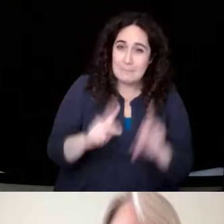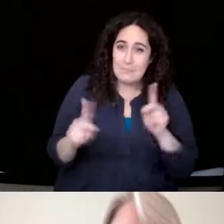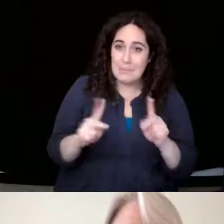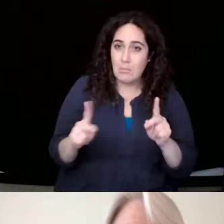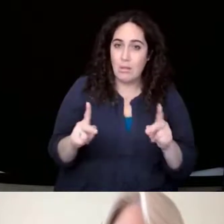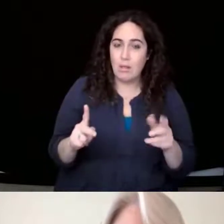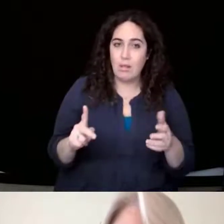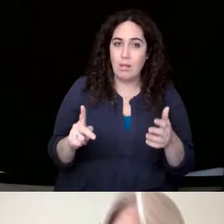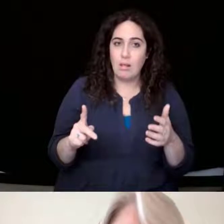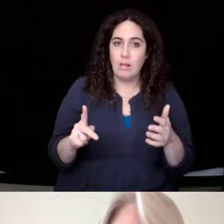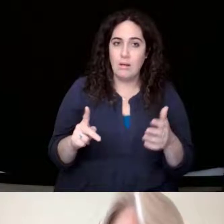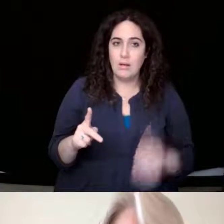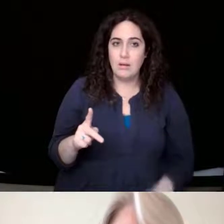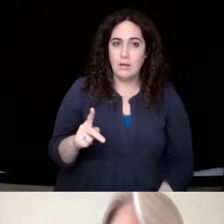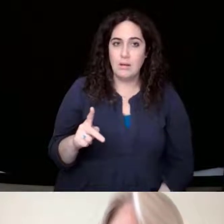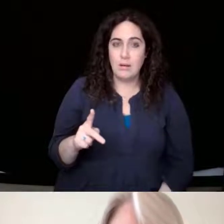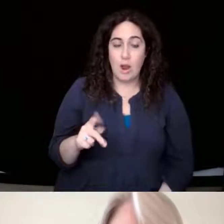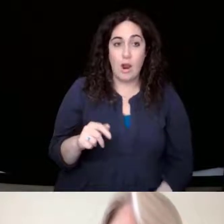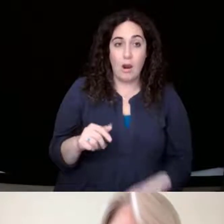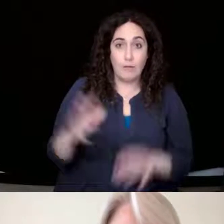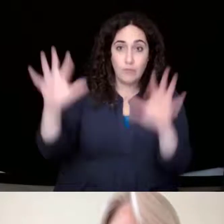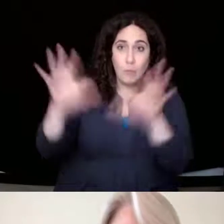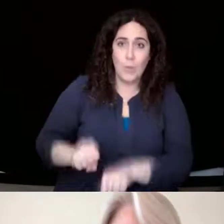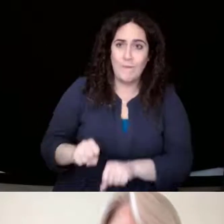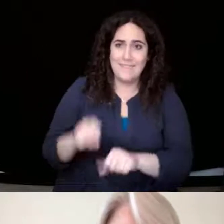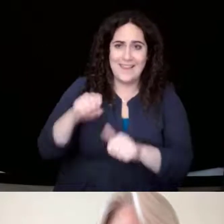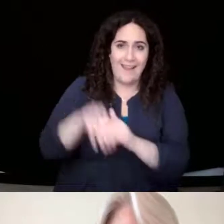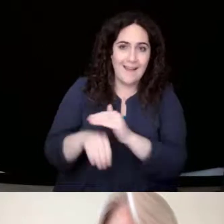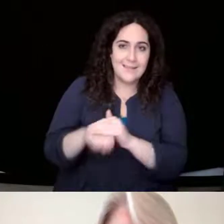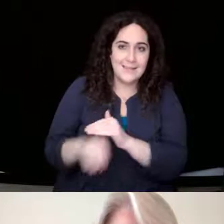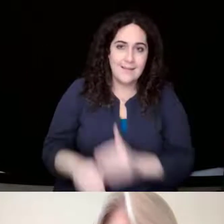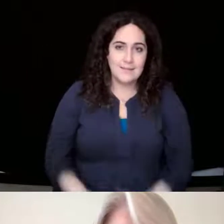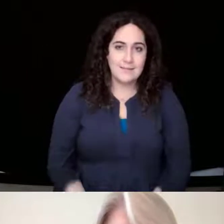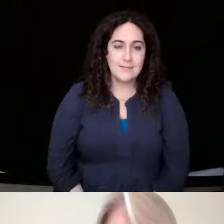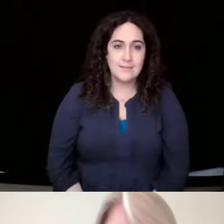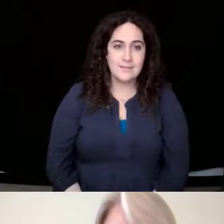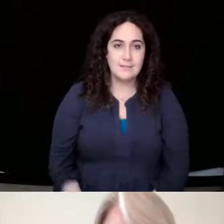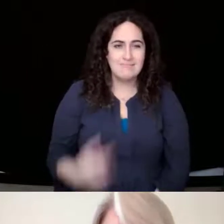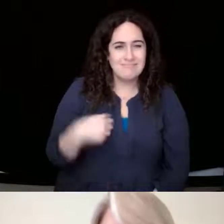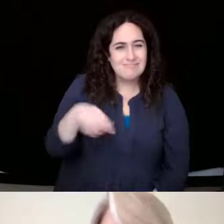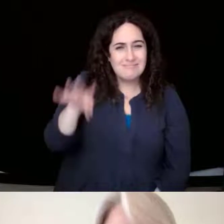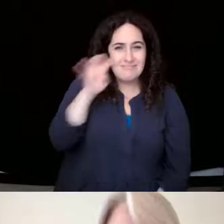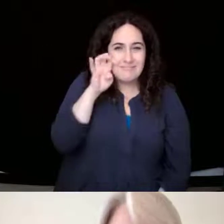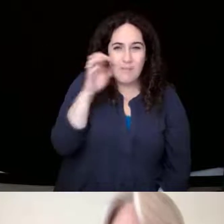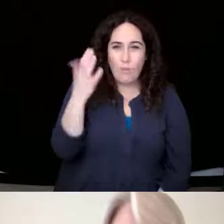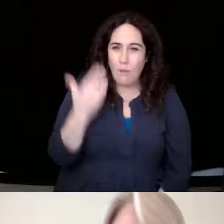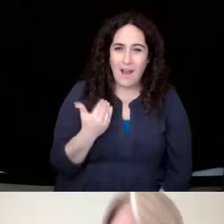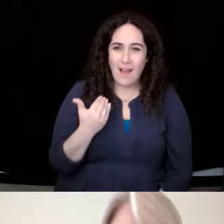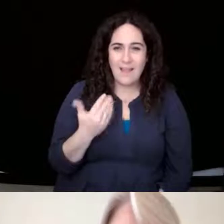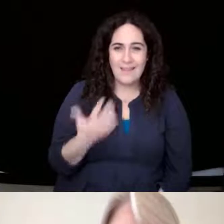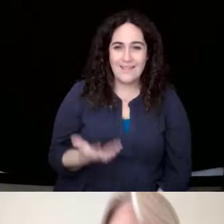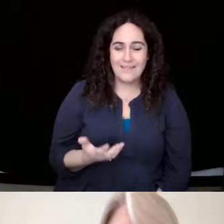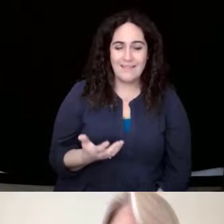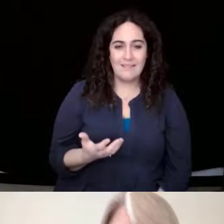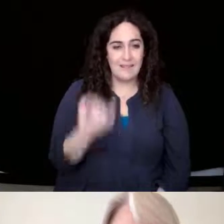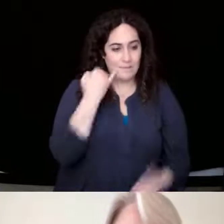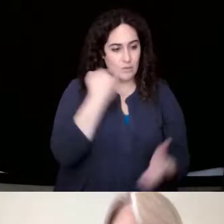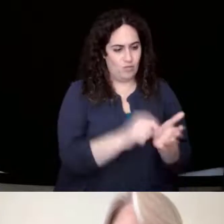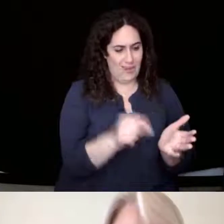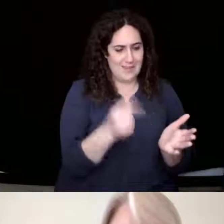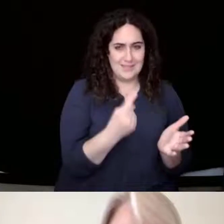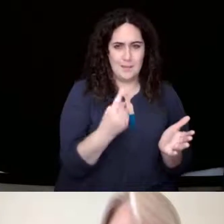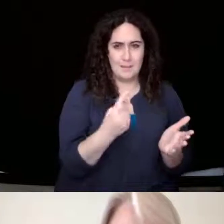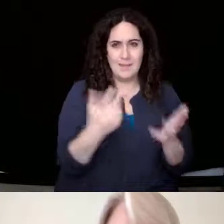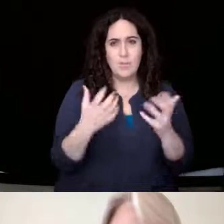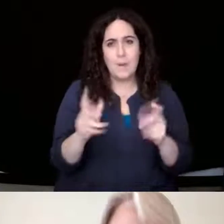intentionally disabling access to their work. That is very puzzling as well, because I think you'd want it to be able to be